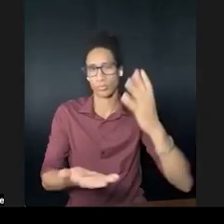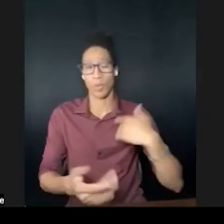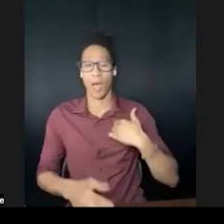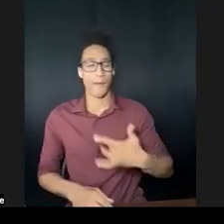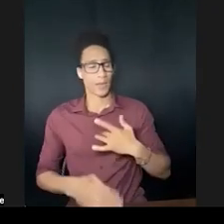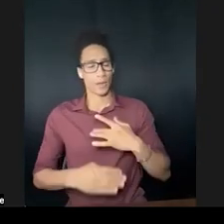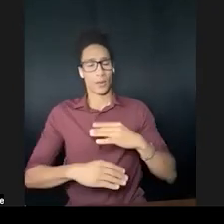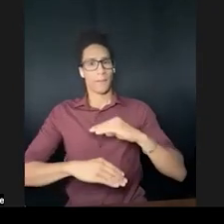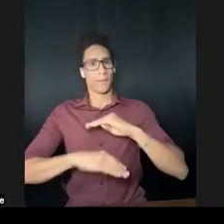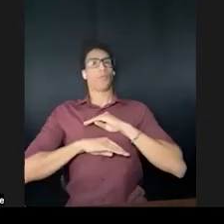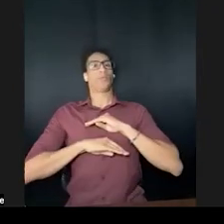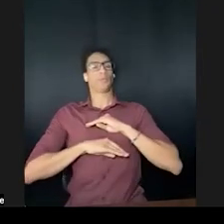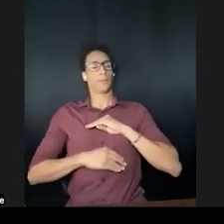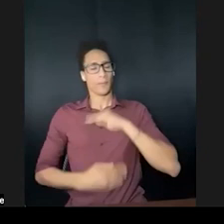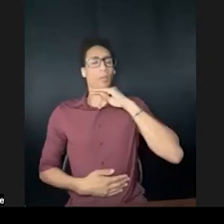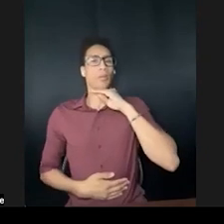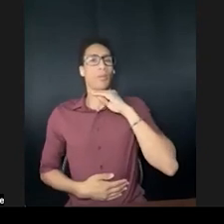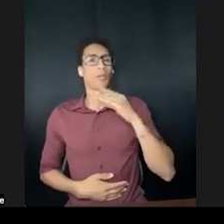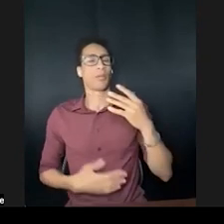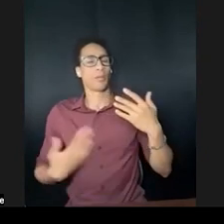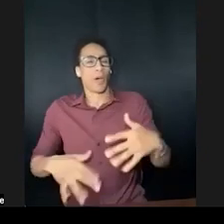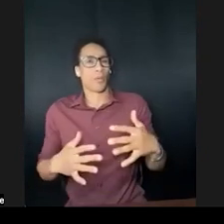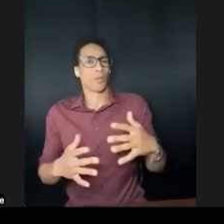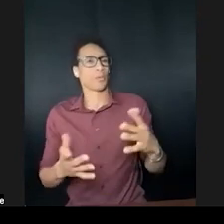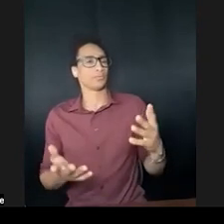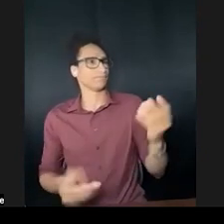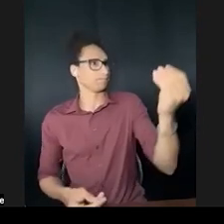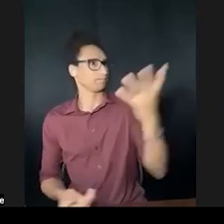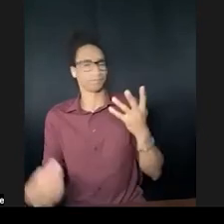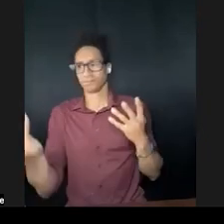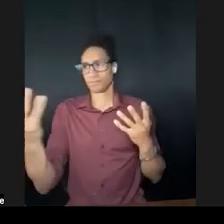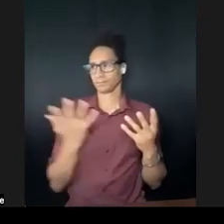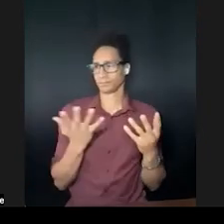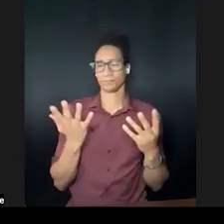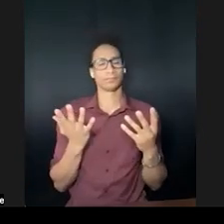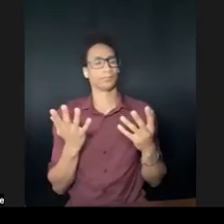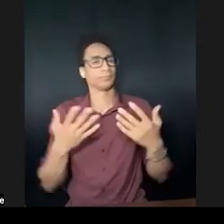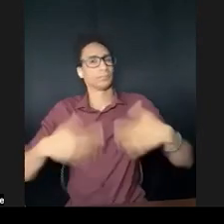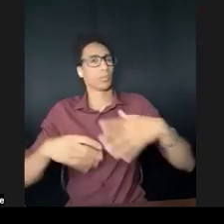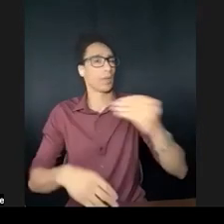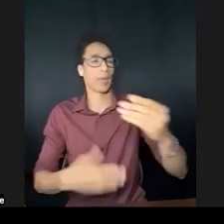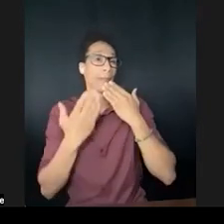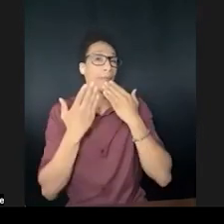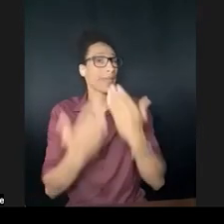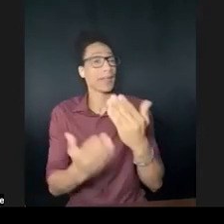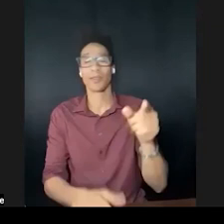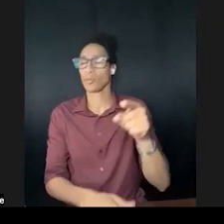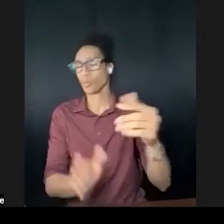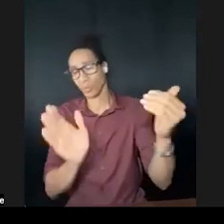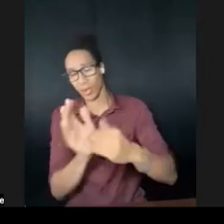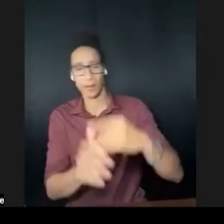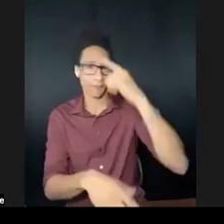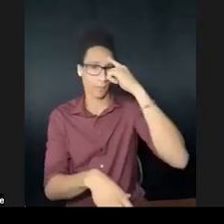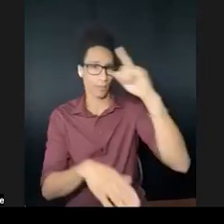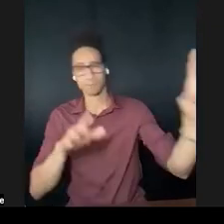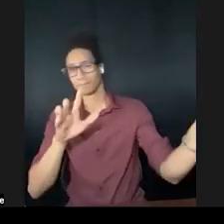feel like I've been enlightened by both of your positions. And thank you for coming on to talk about this